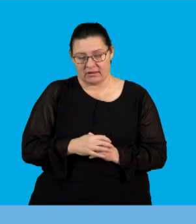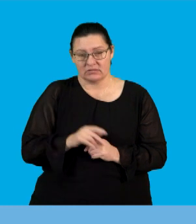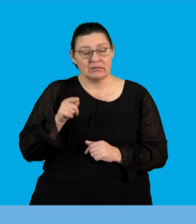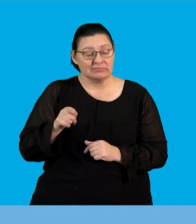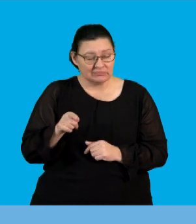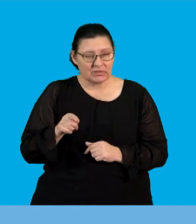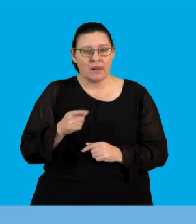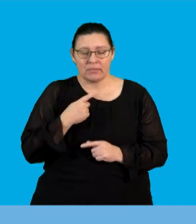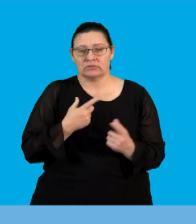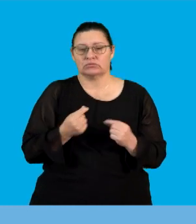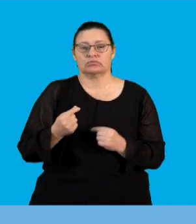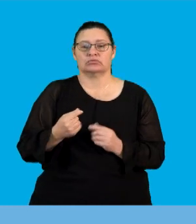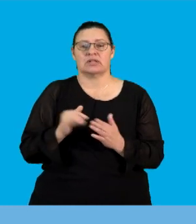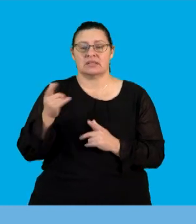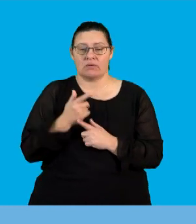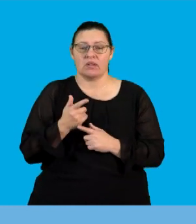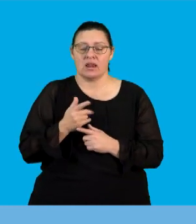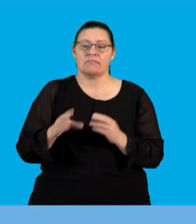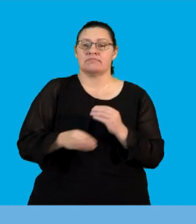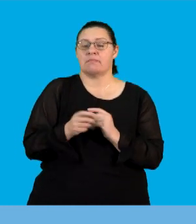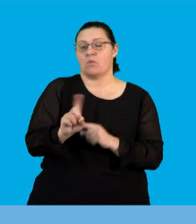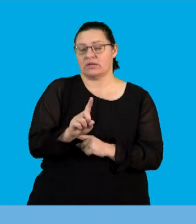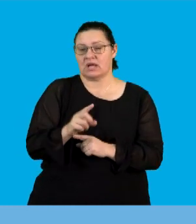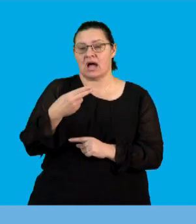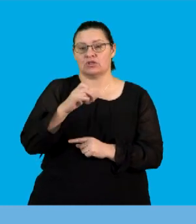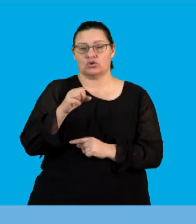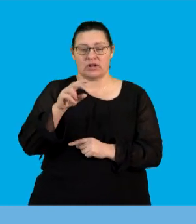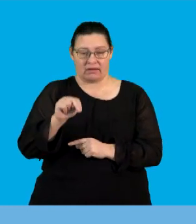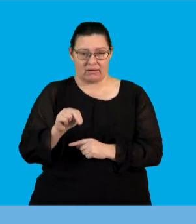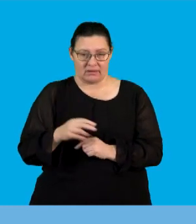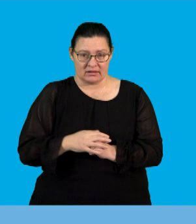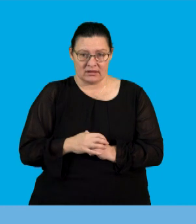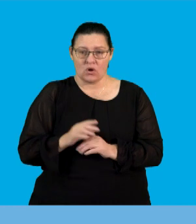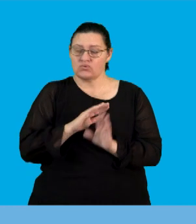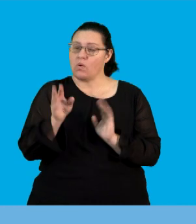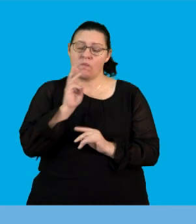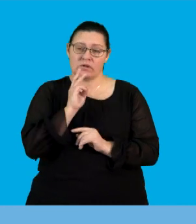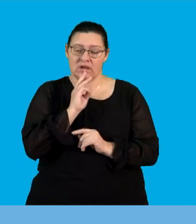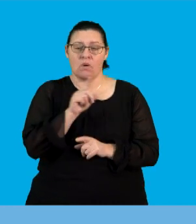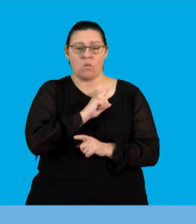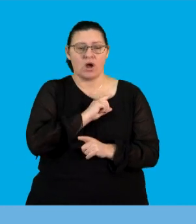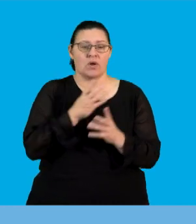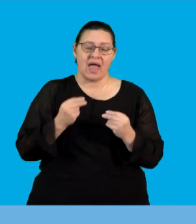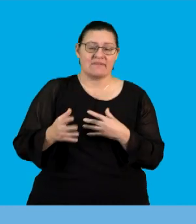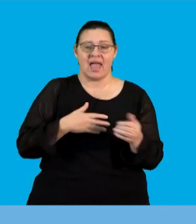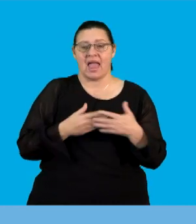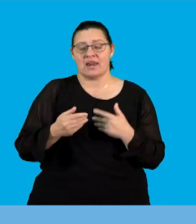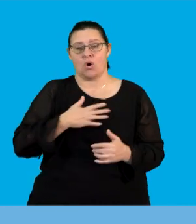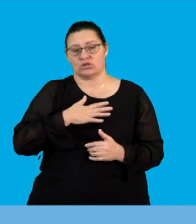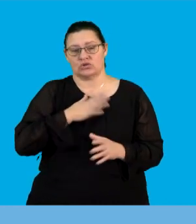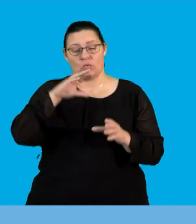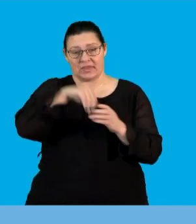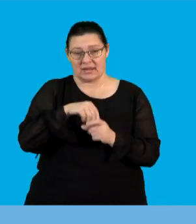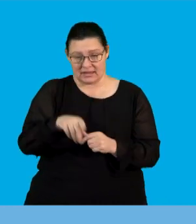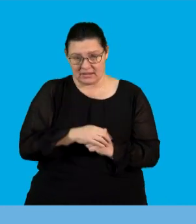hydrogen. So that hydrogen is going to be donated and is going to come out as a hydrogen gas, not water, because we don't have any